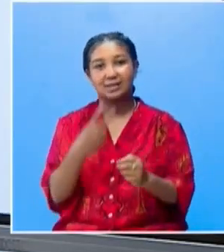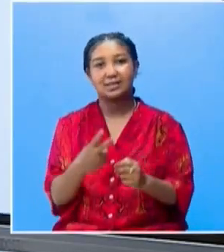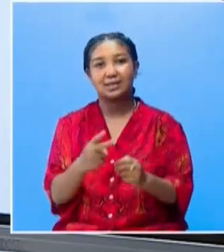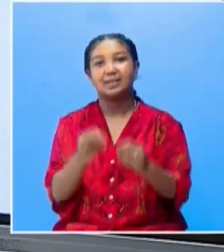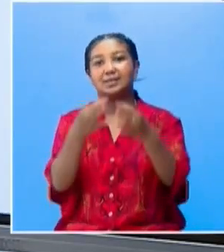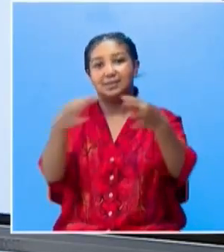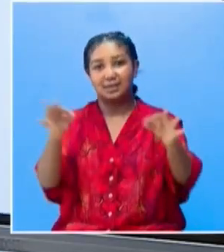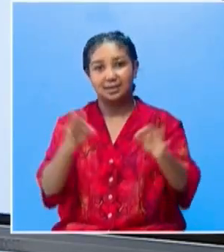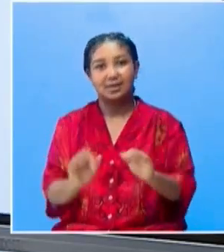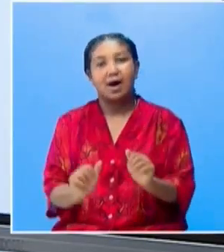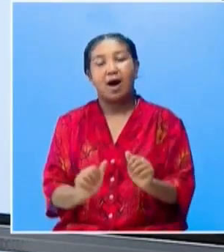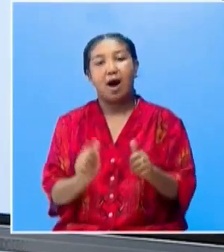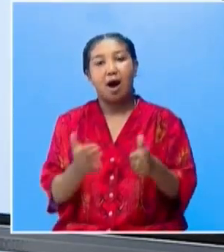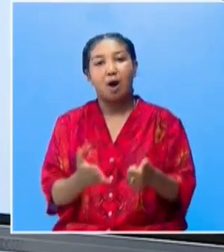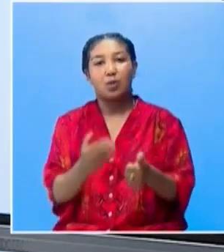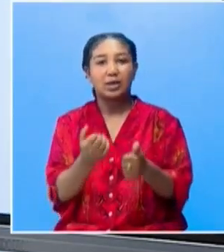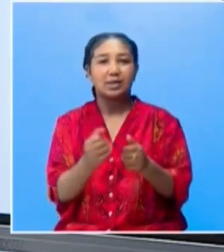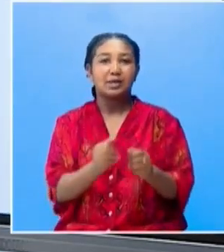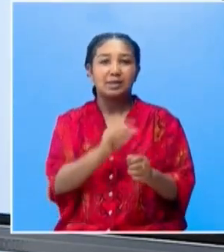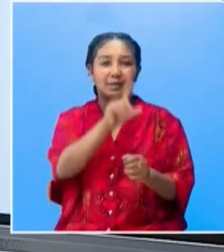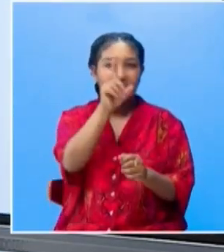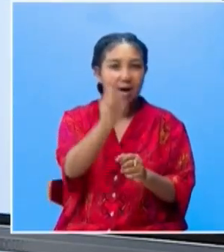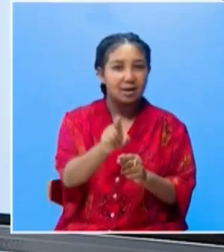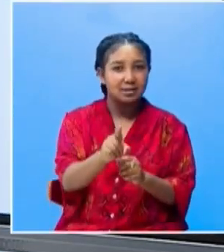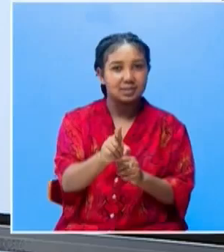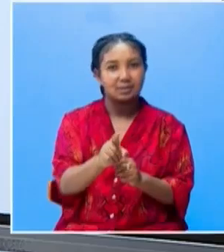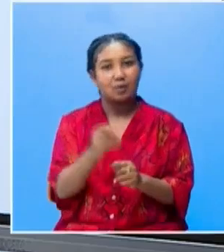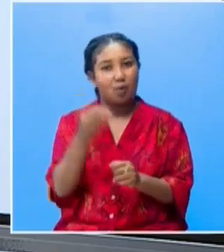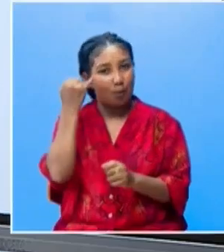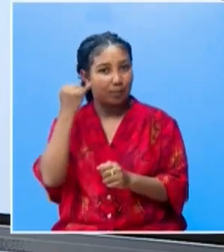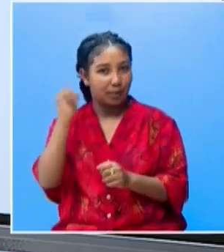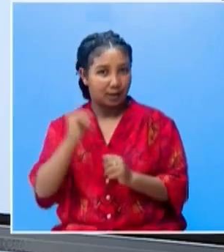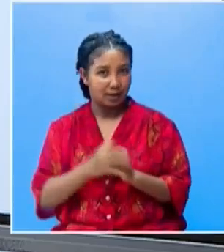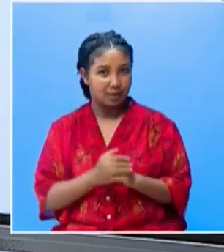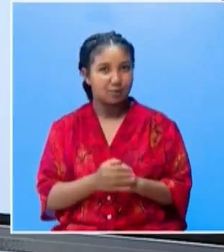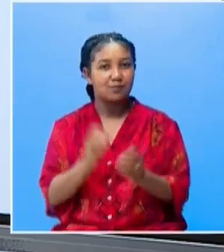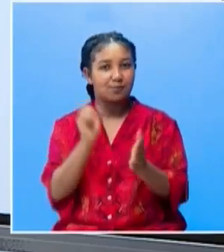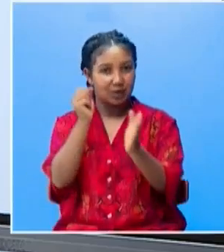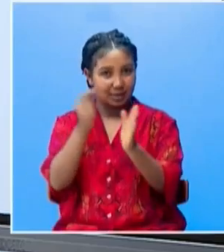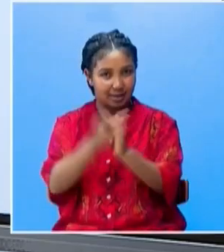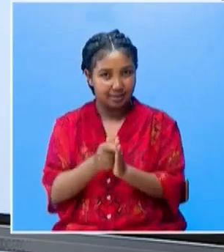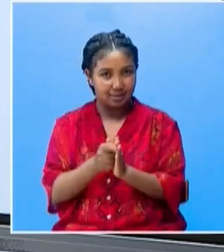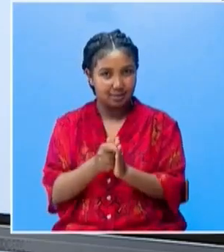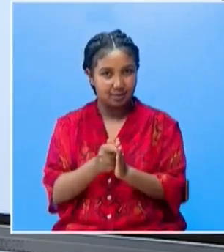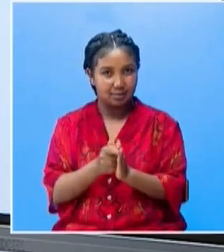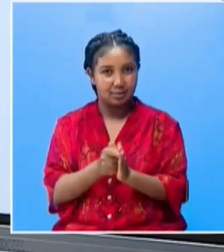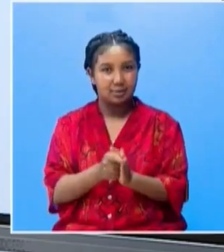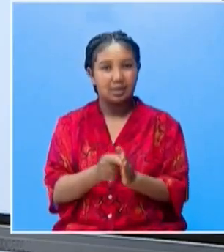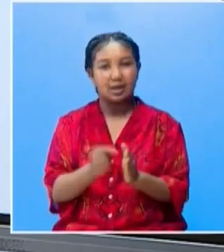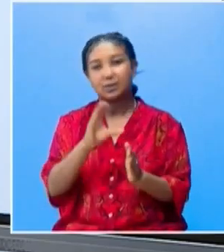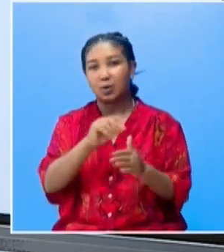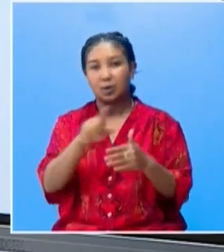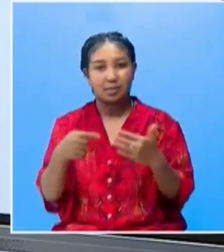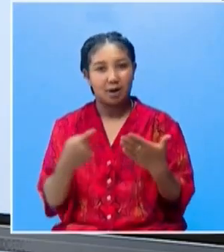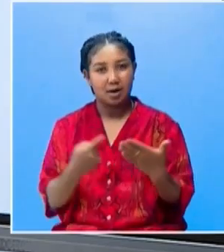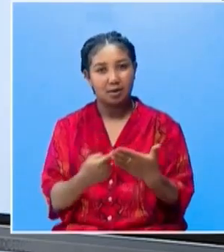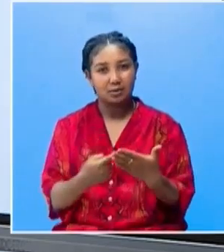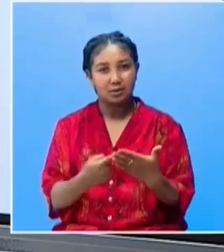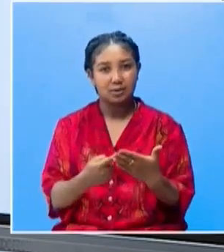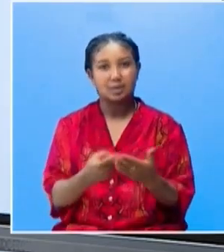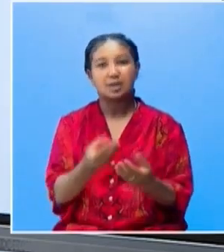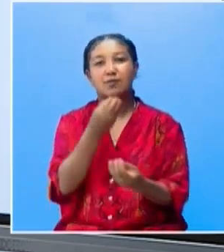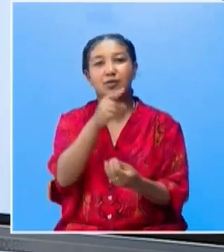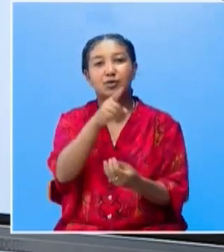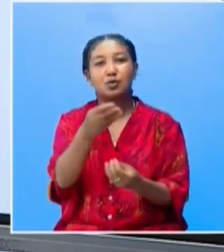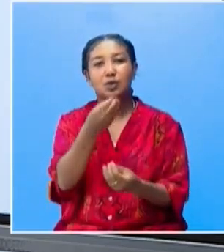in a sentence, how we really ask for an opinion. For example, let's talk about the food that